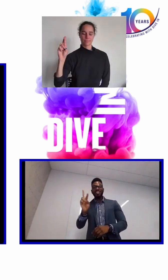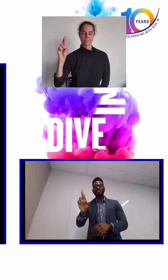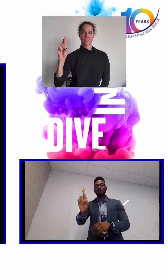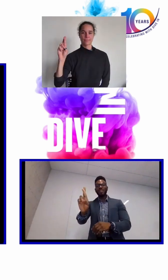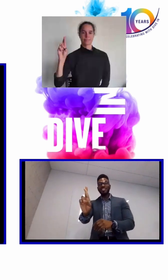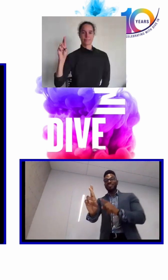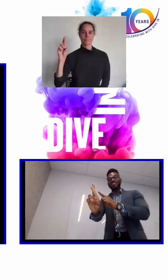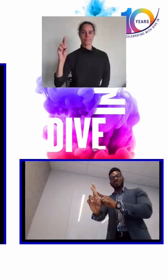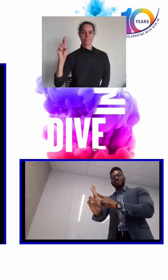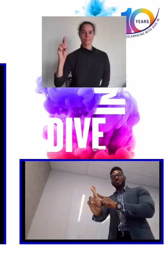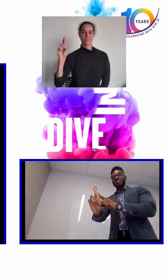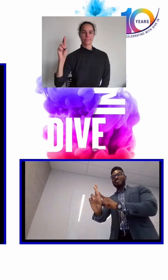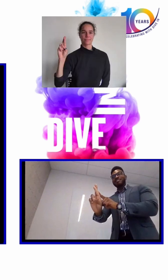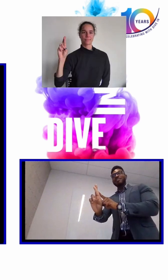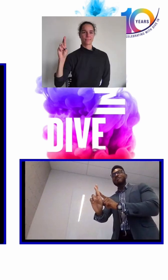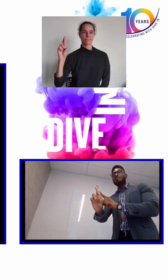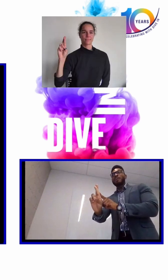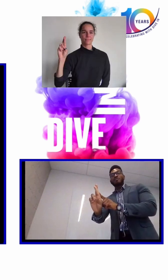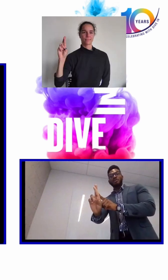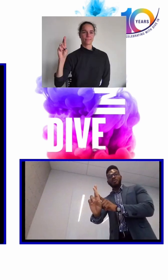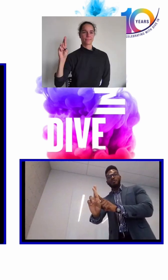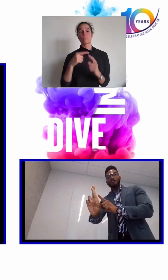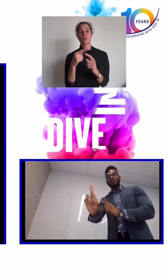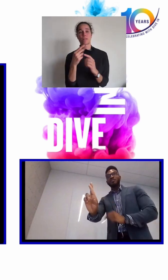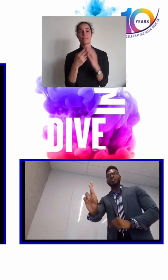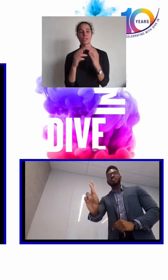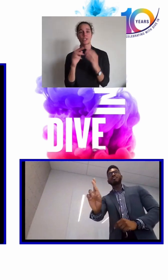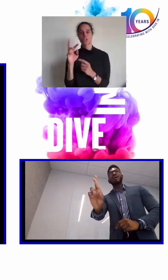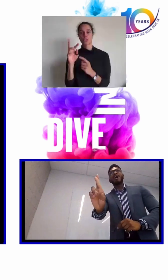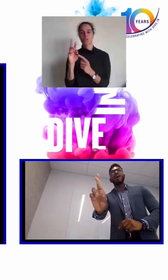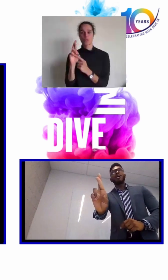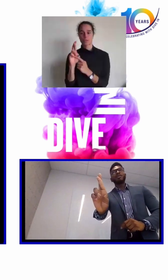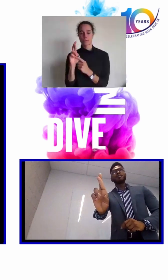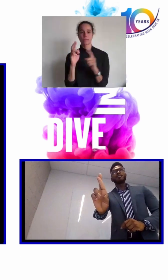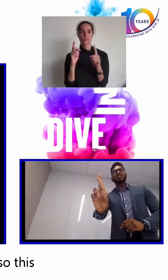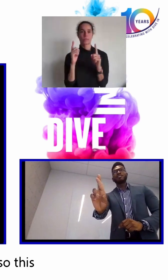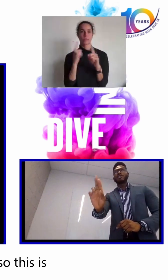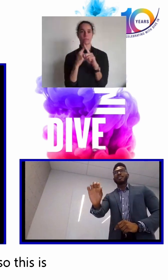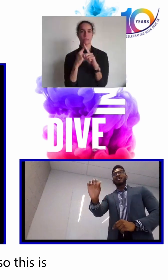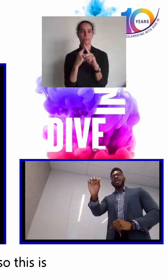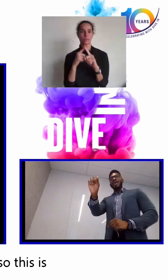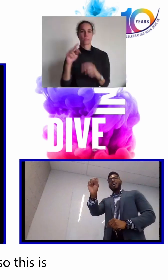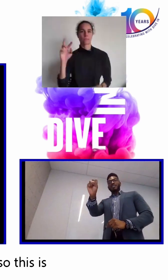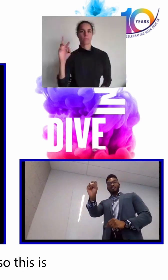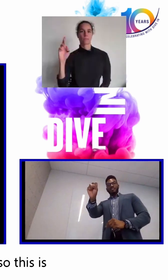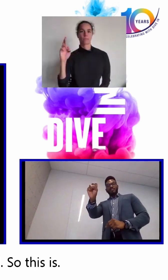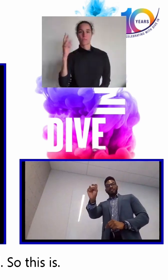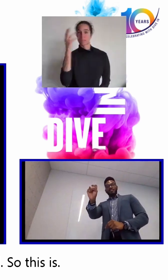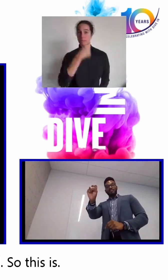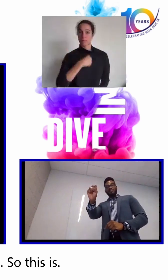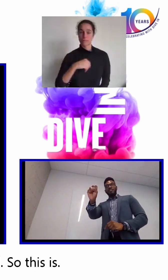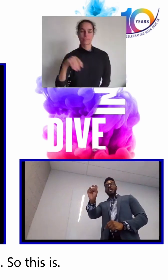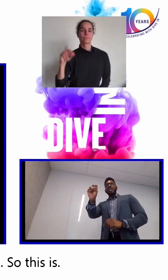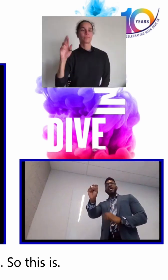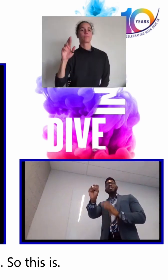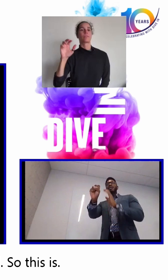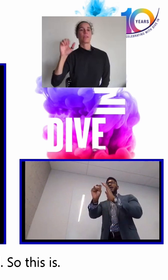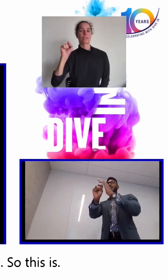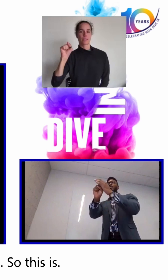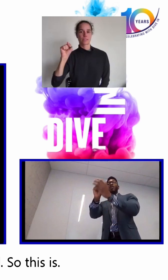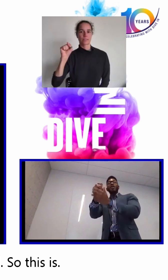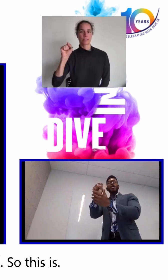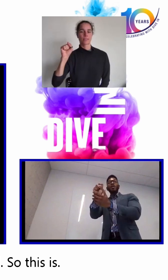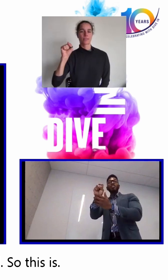R, right? When the fingers are crossed. Very beautiful. So this is R. S.